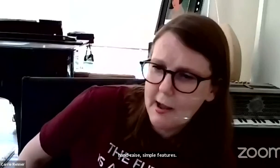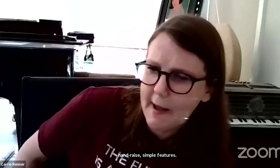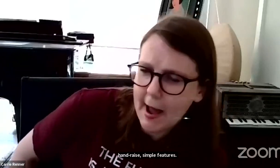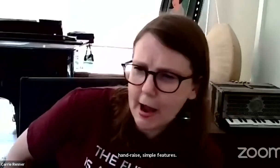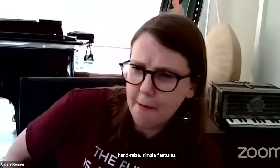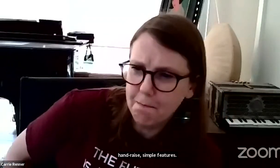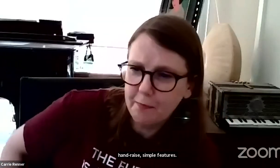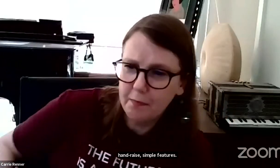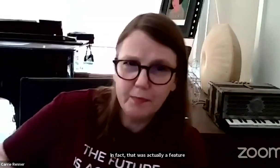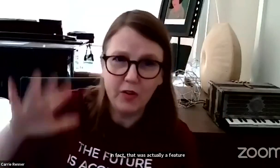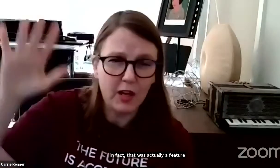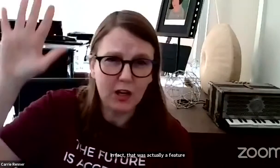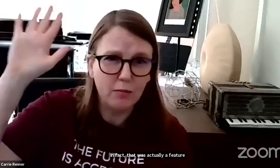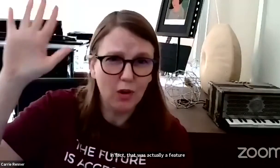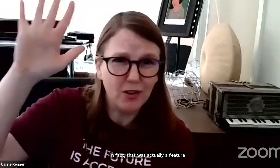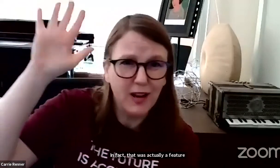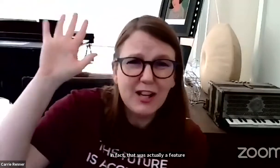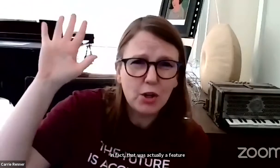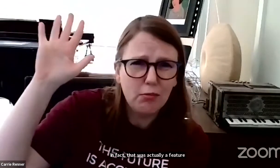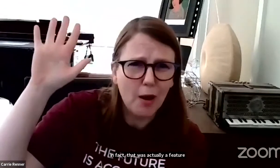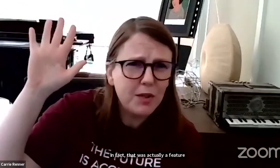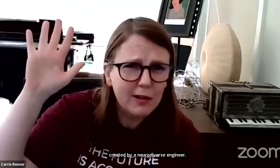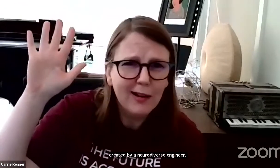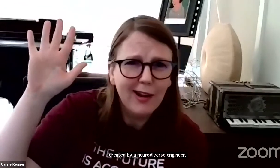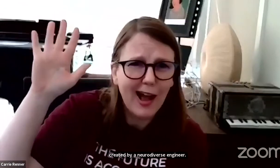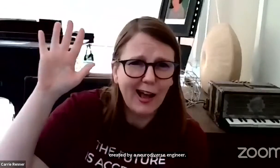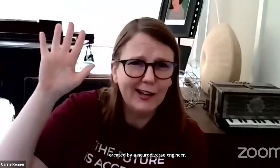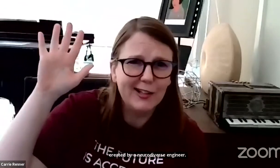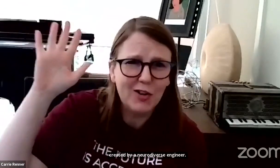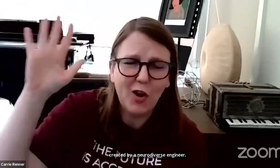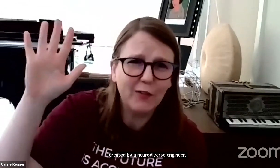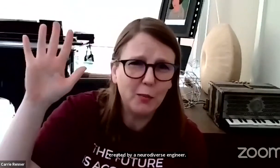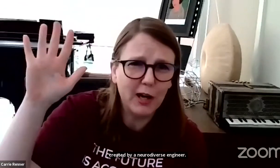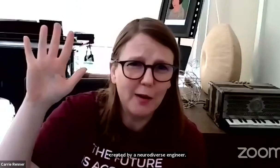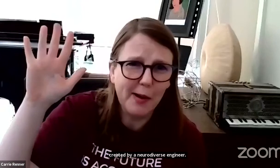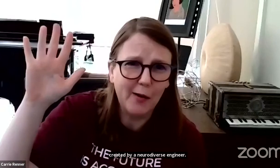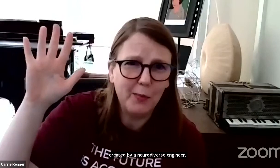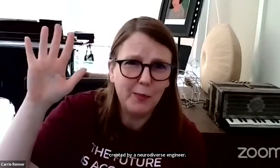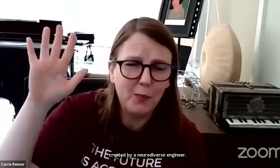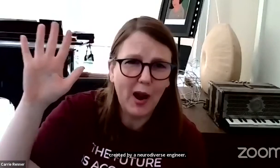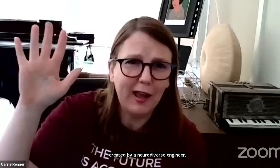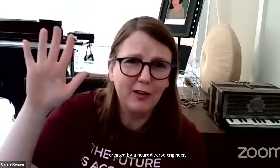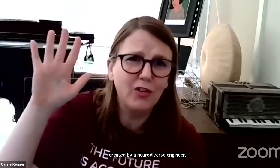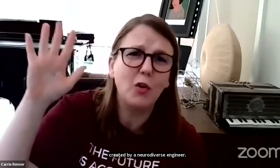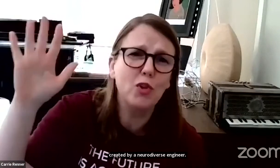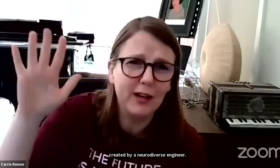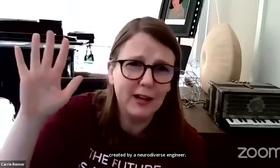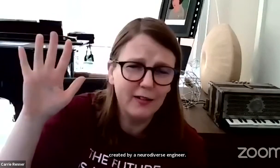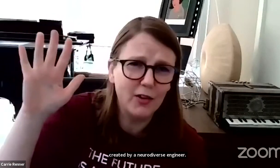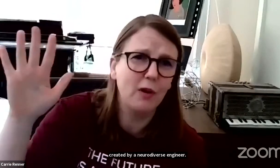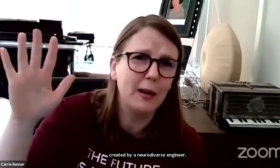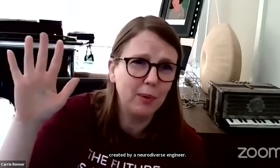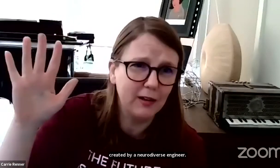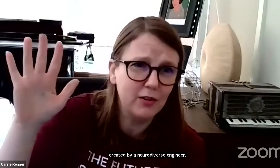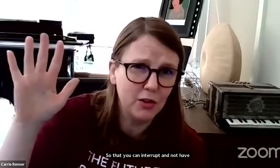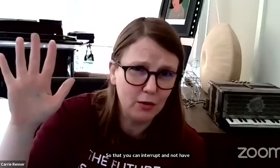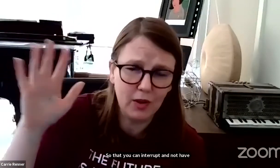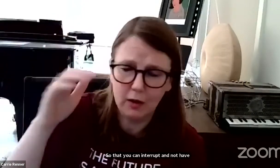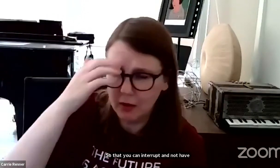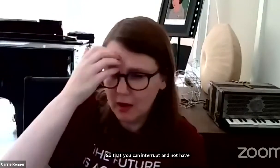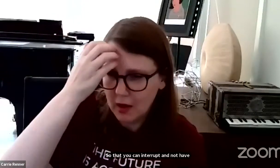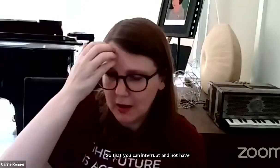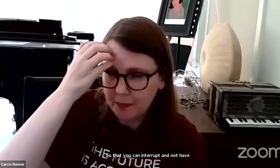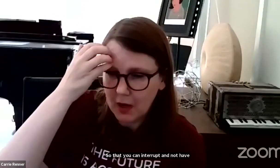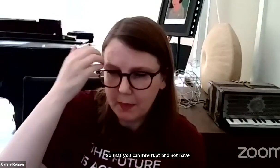engineer. So that you can interrupt and not have to worry about when socially it's the right place to